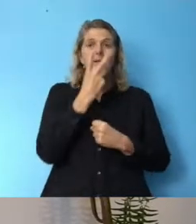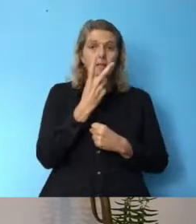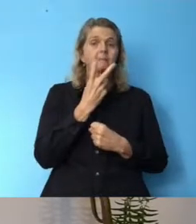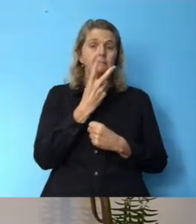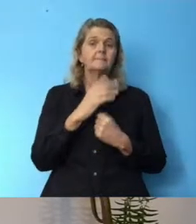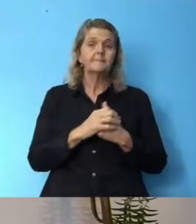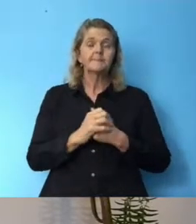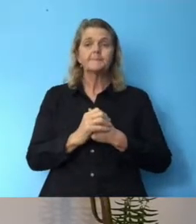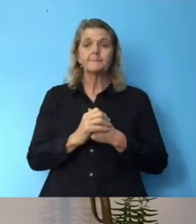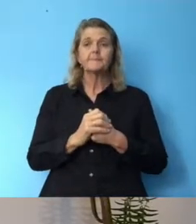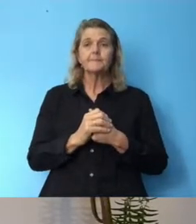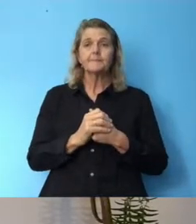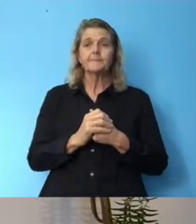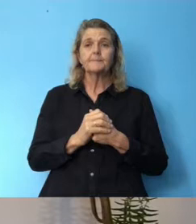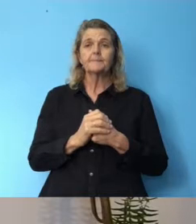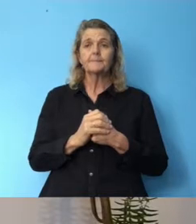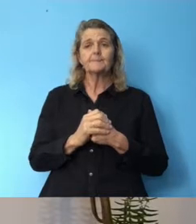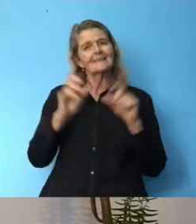one. So